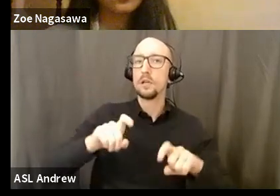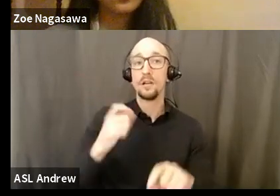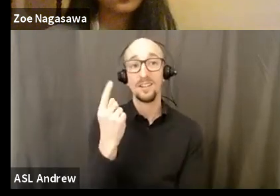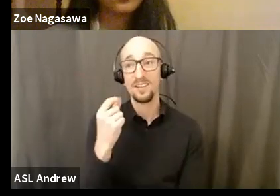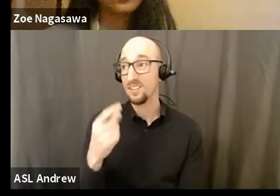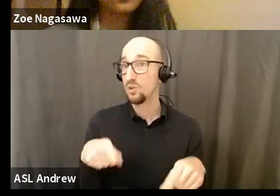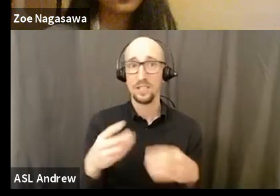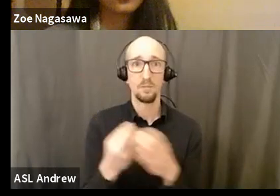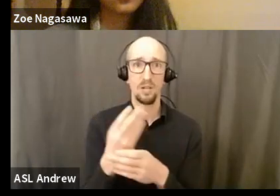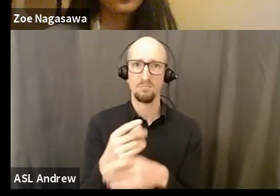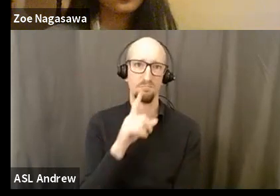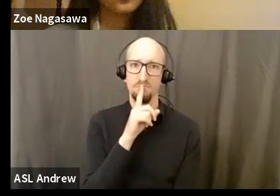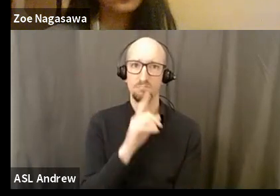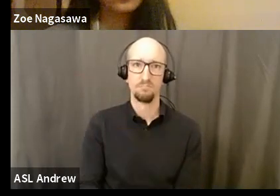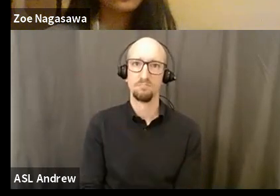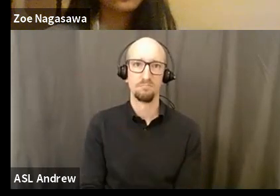spring.